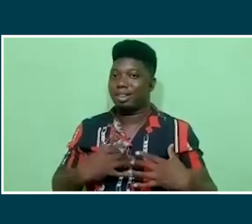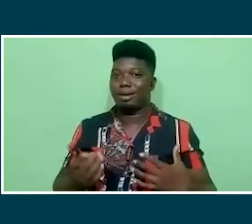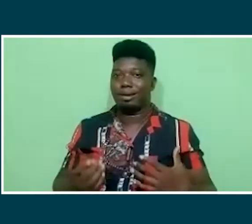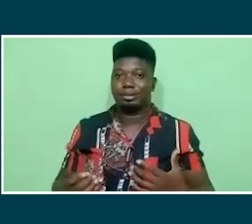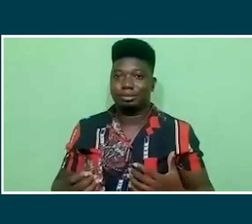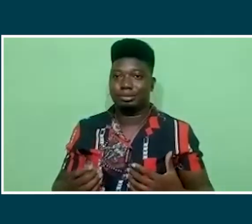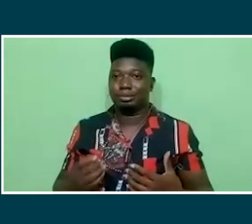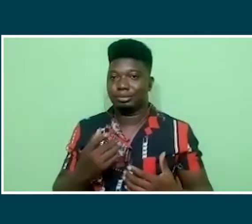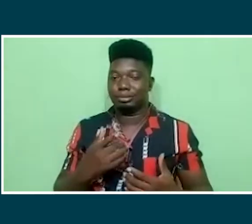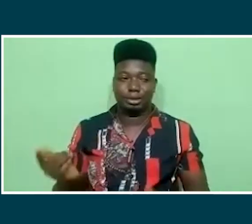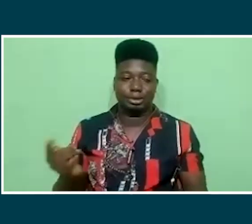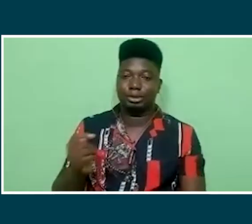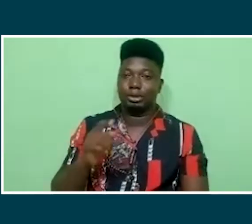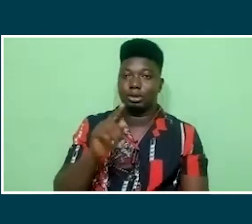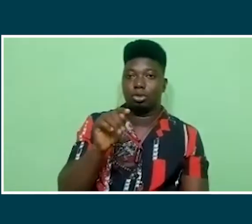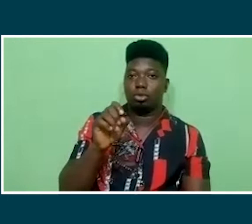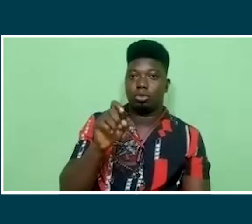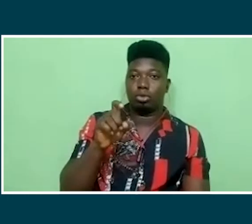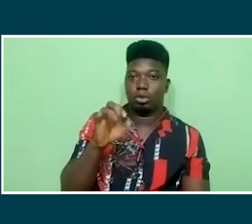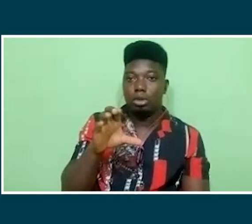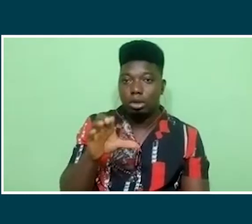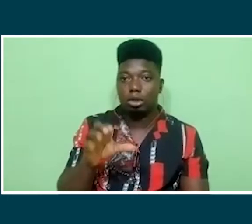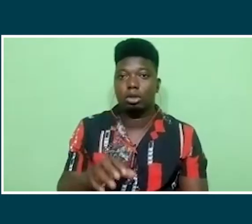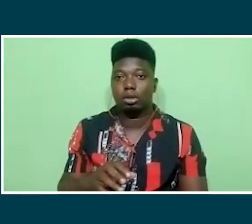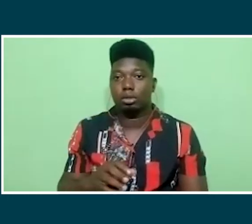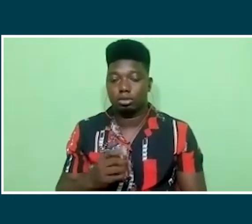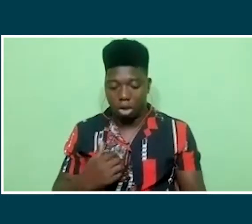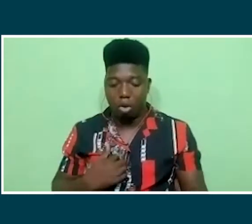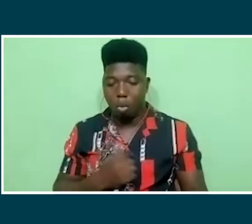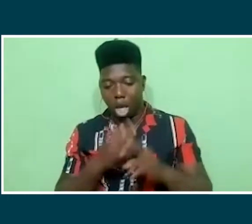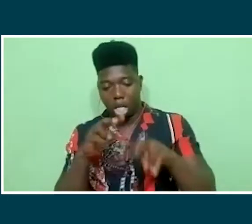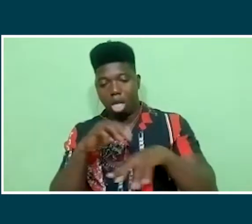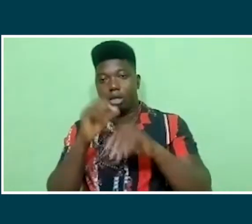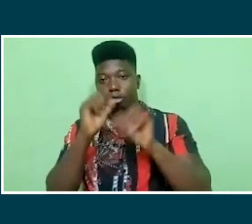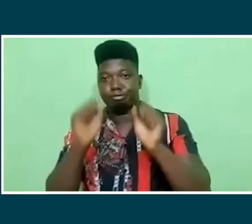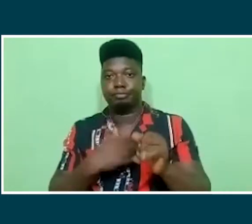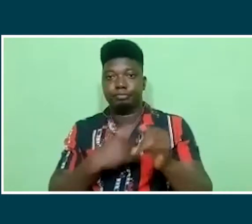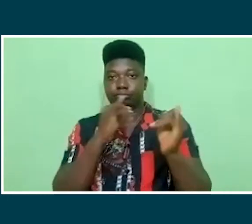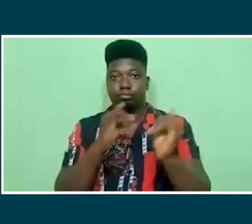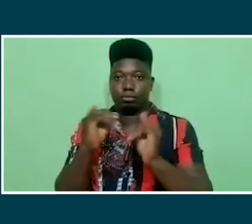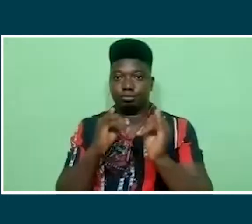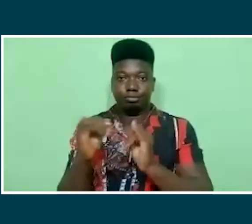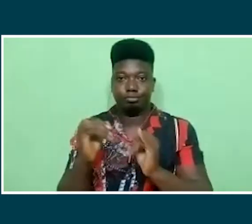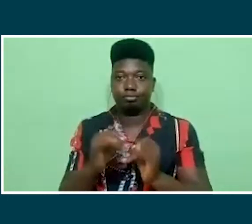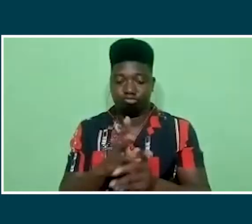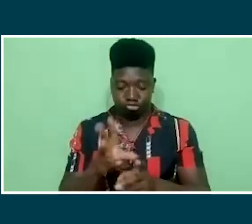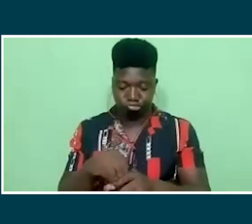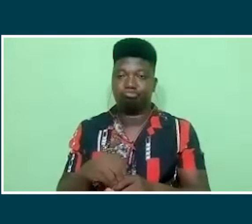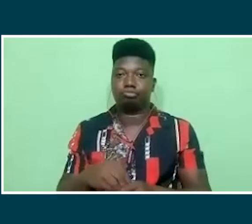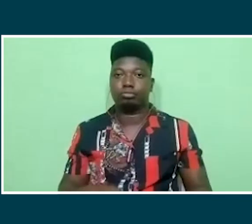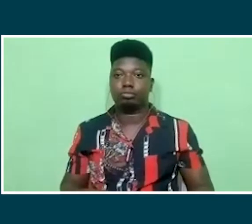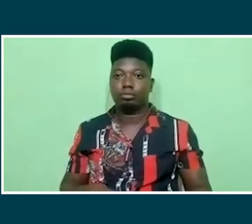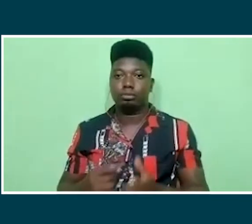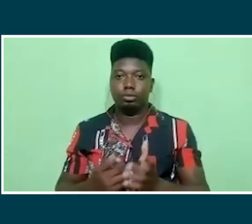problem, but we have to look at the systems and not just the individuals who are perpetuating. Because when I was a counselor doing home visits